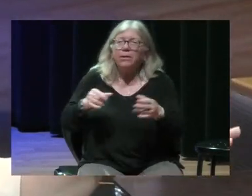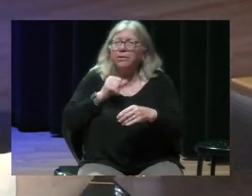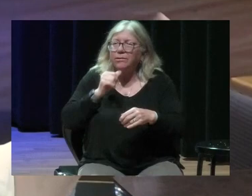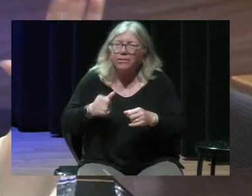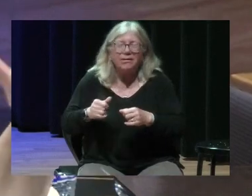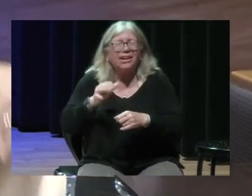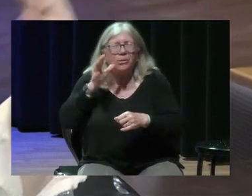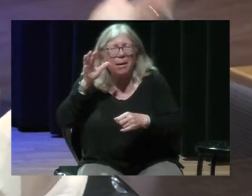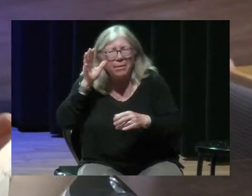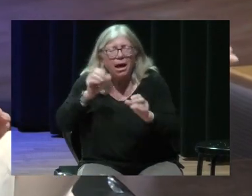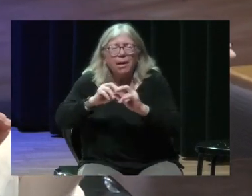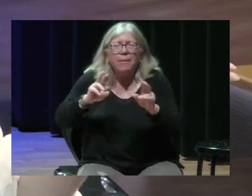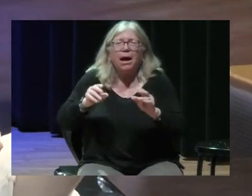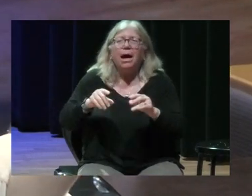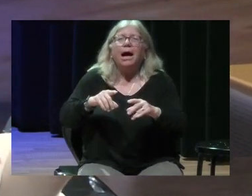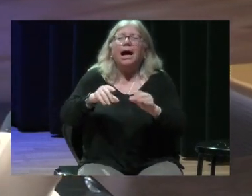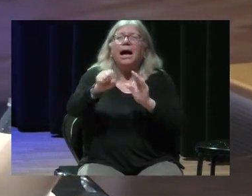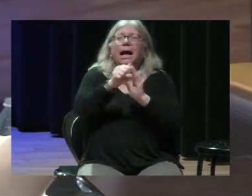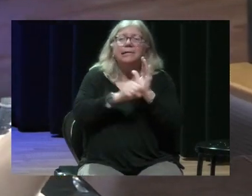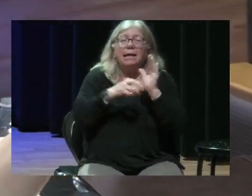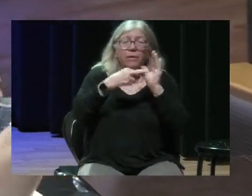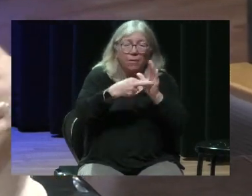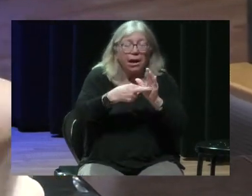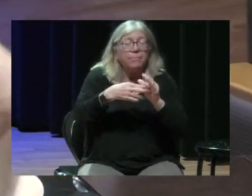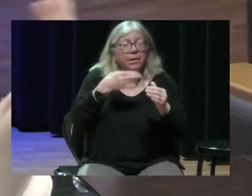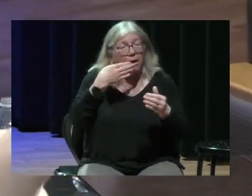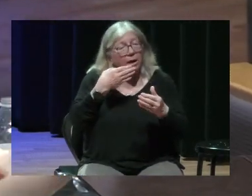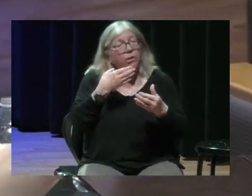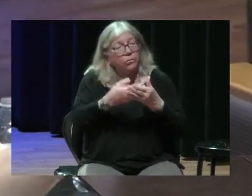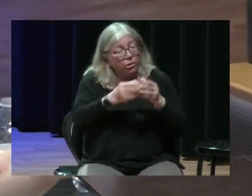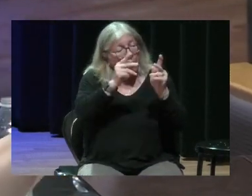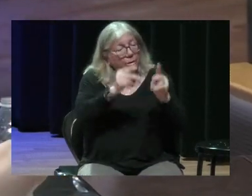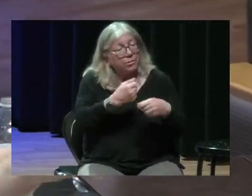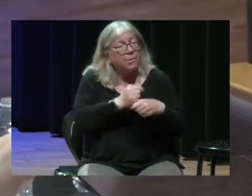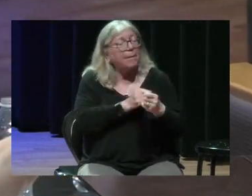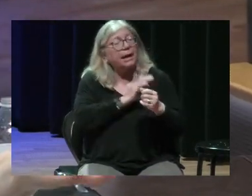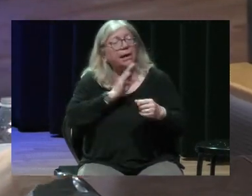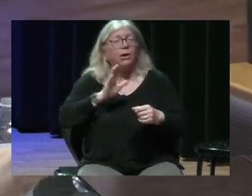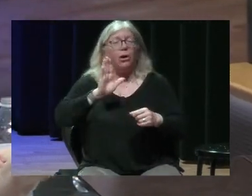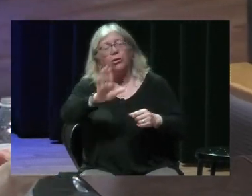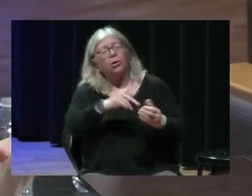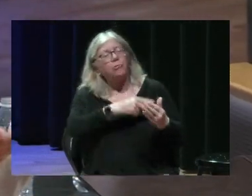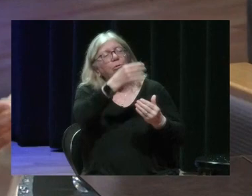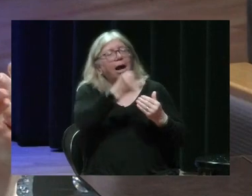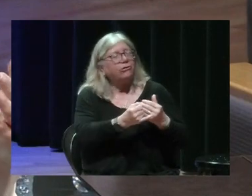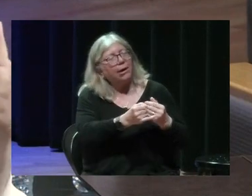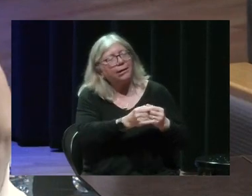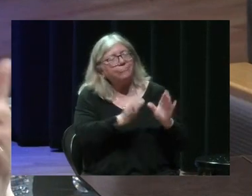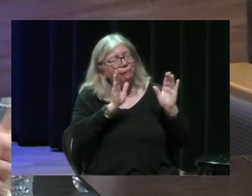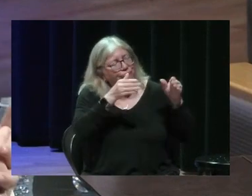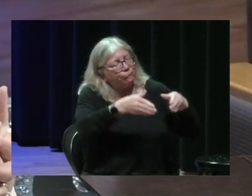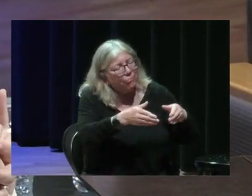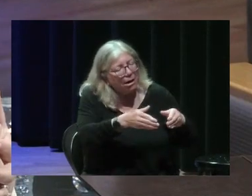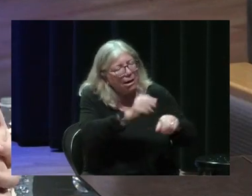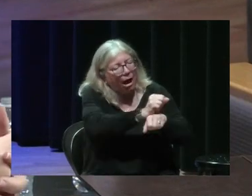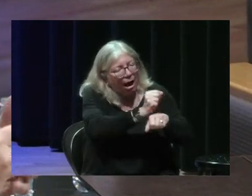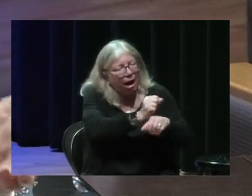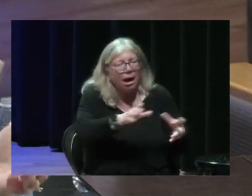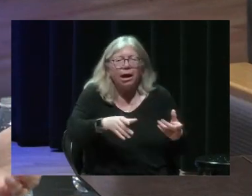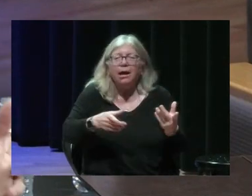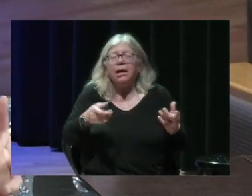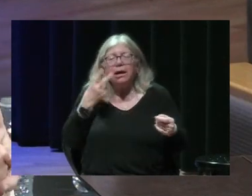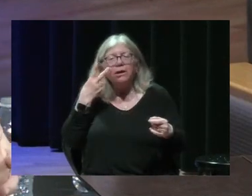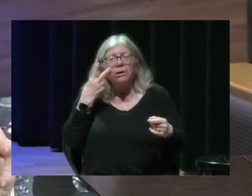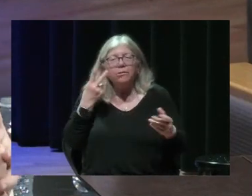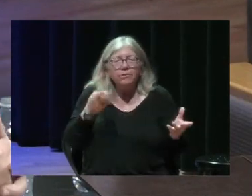anything. But a state rep, I think, is a good person to make your project. And if you want to make Todd Young your project, I would do that. Like, where you set a Google alert and you